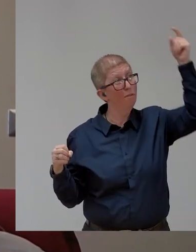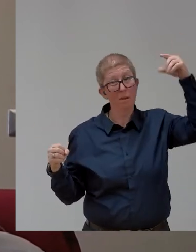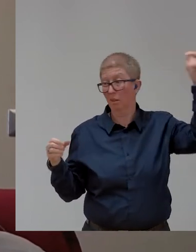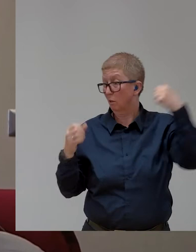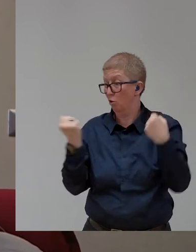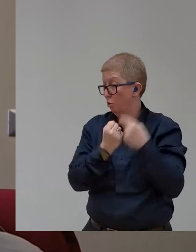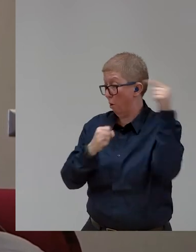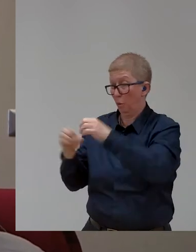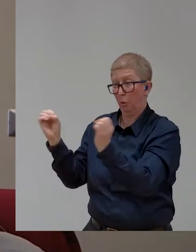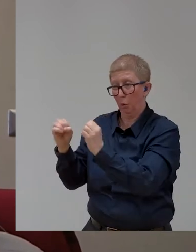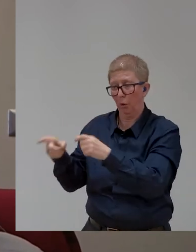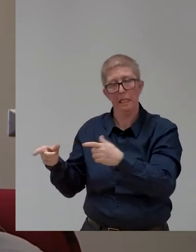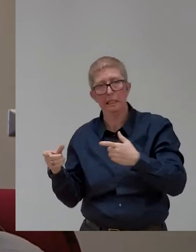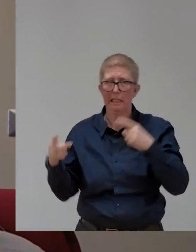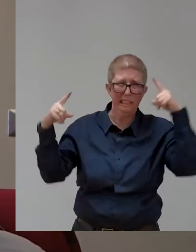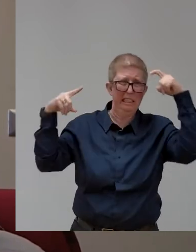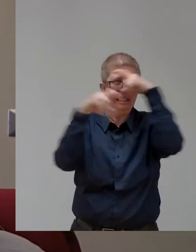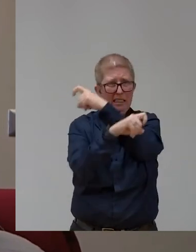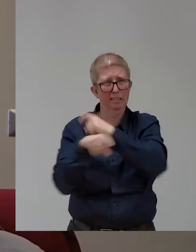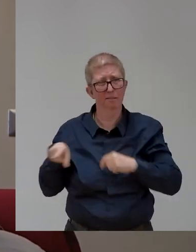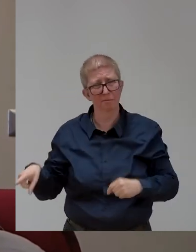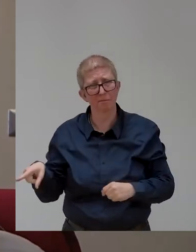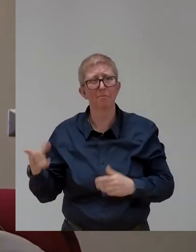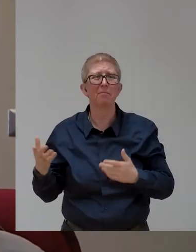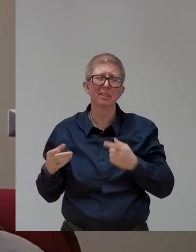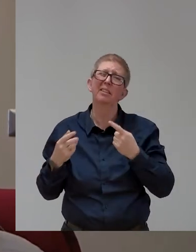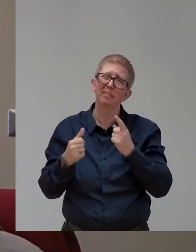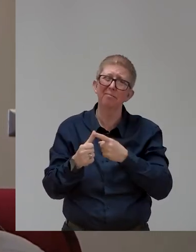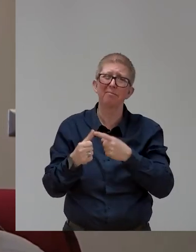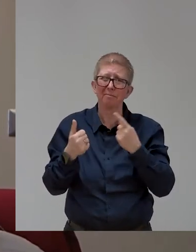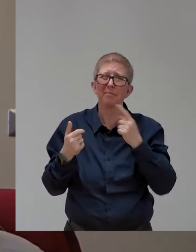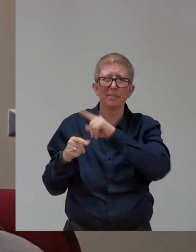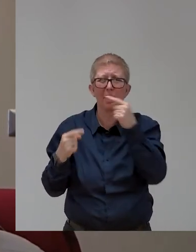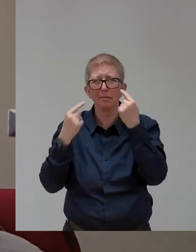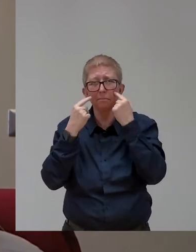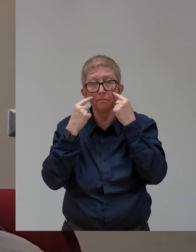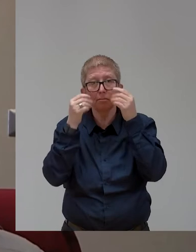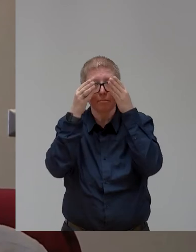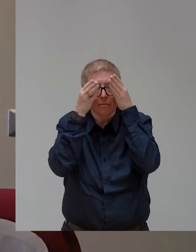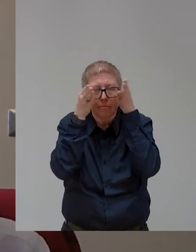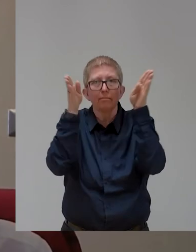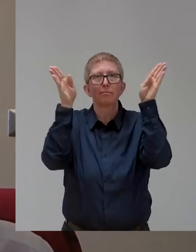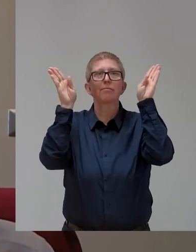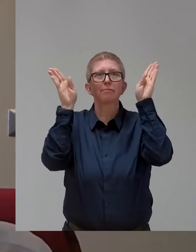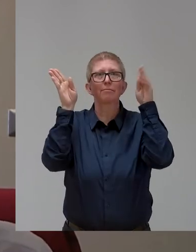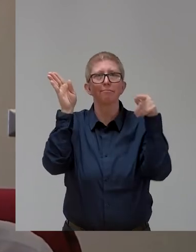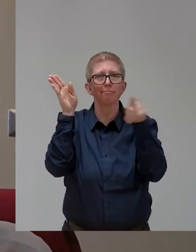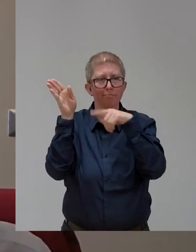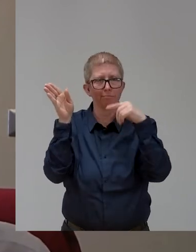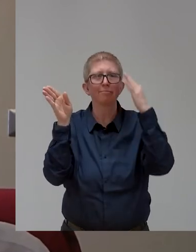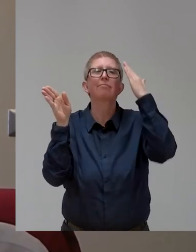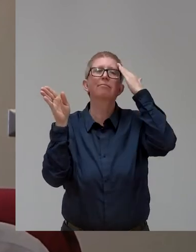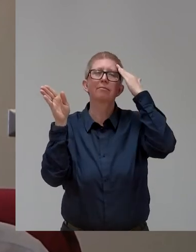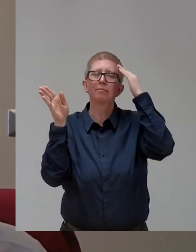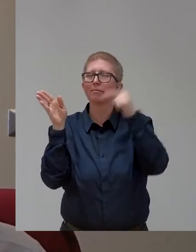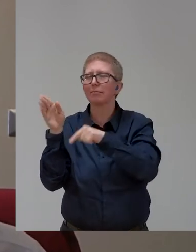favorably contributed to open our eyes, show and prioritize the most relevant needs in the world